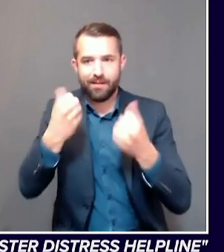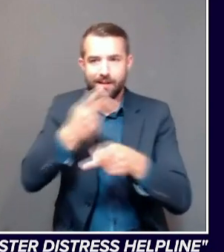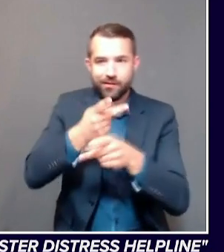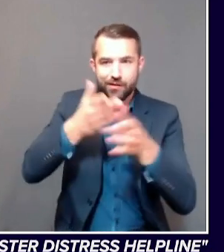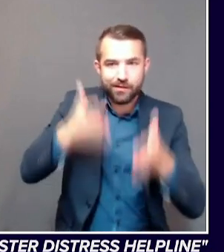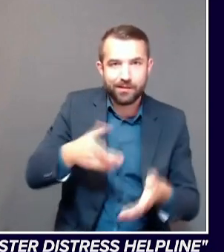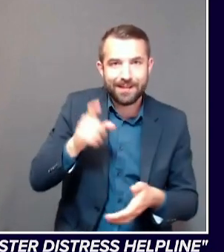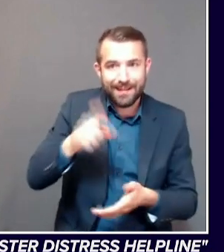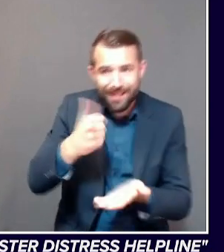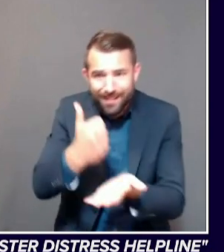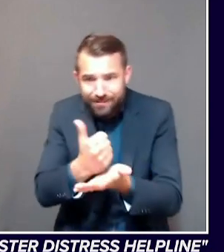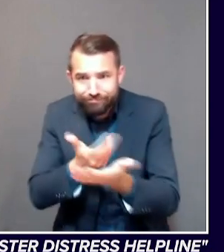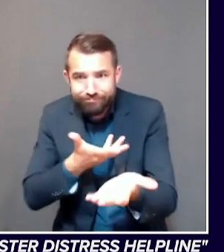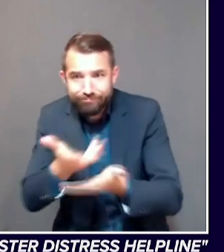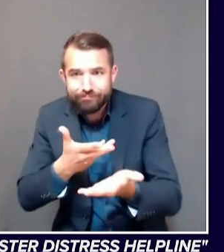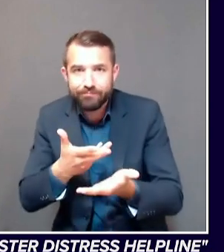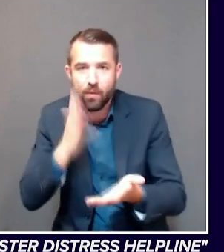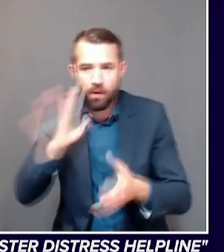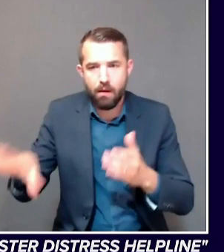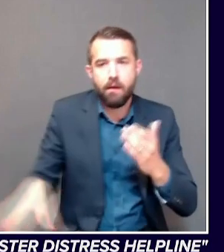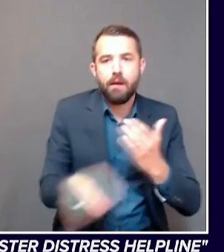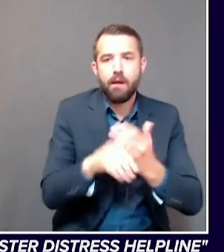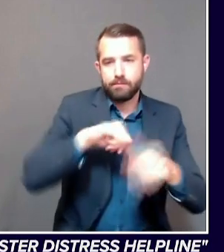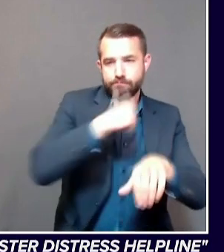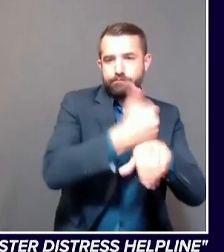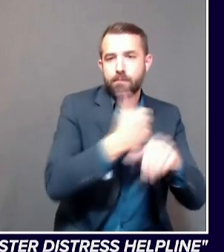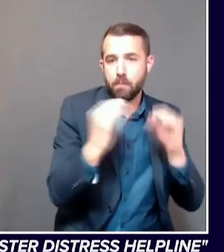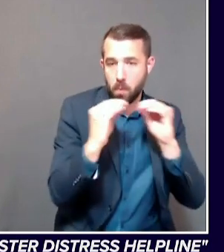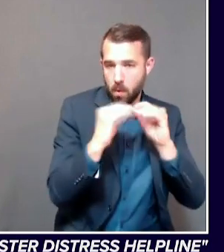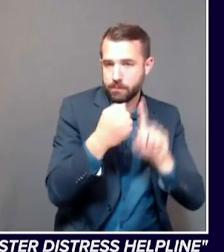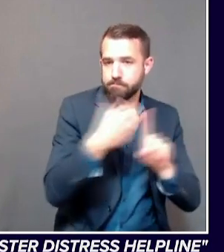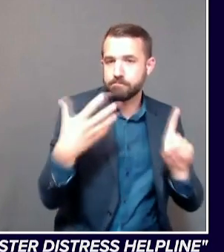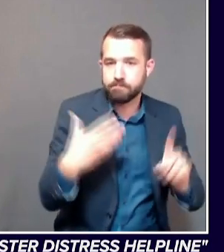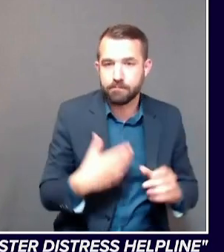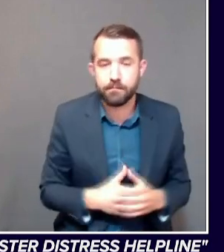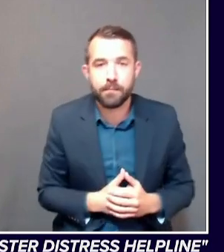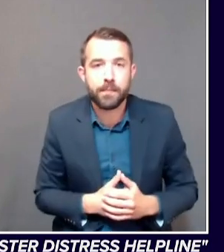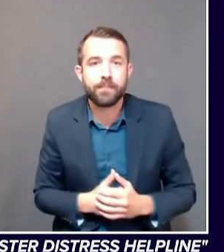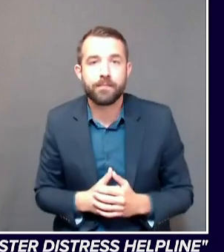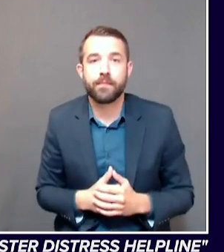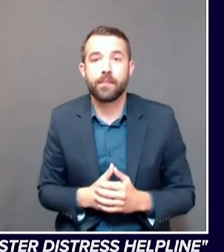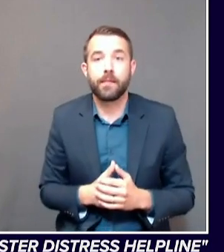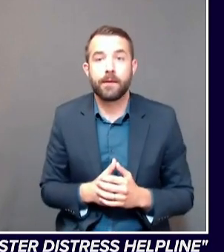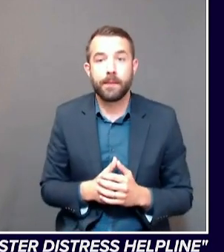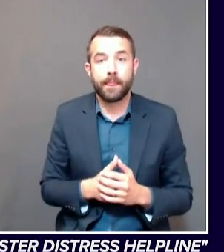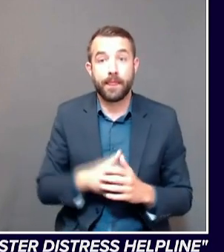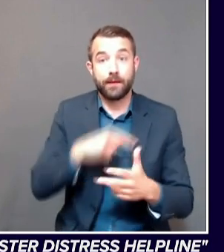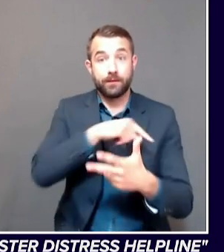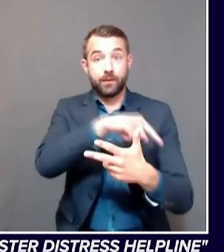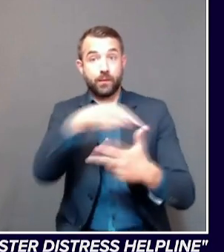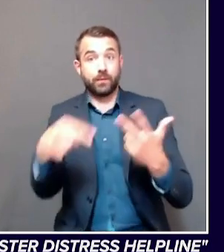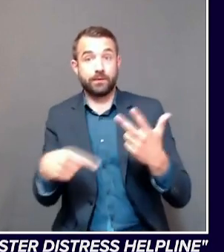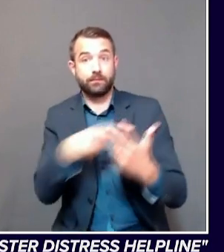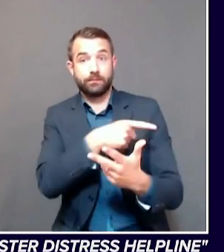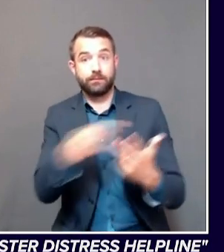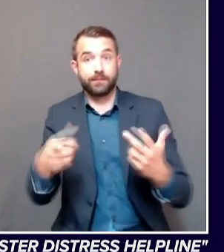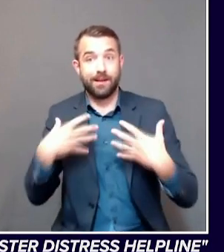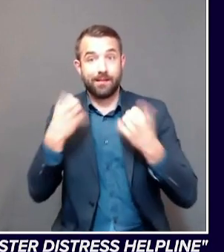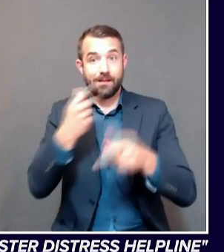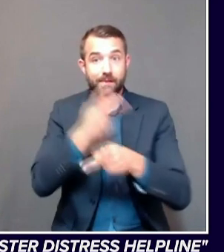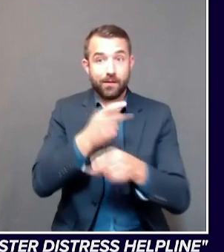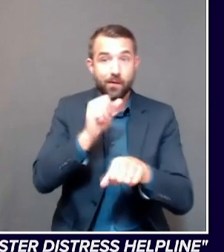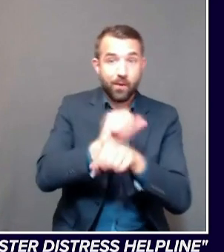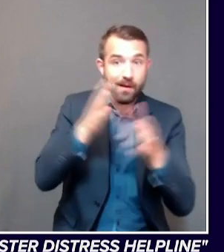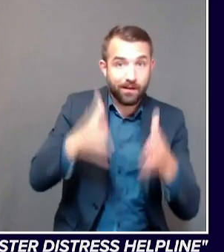for the NAMI's Maine Teen Tech Support Line and the Intentional Warm Line. We're also adding psychological